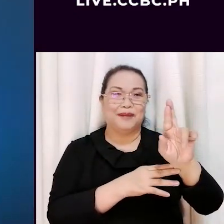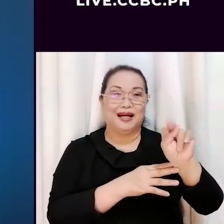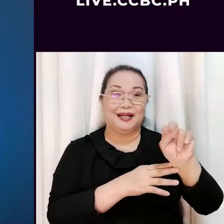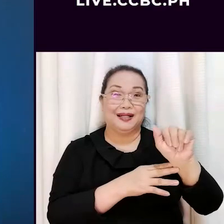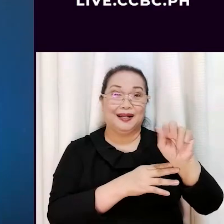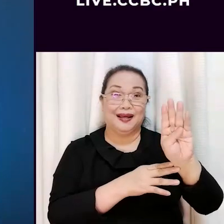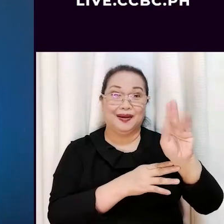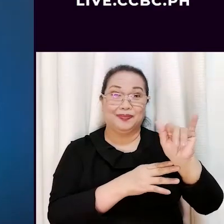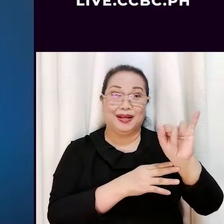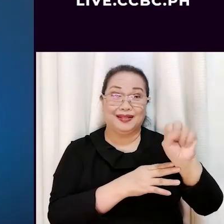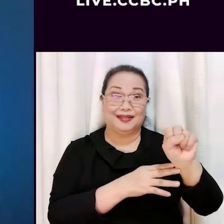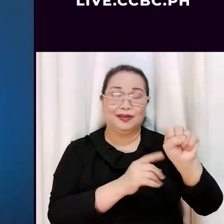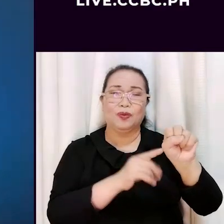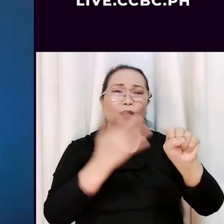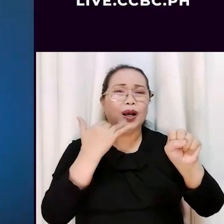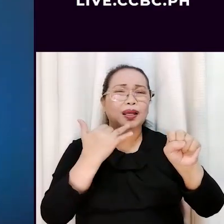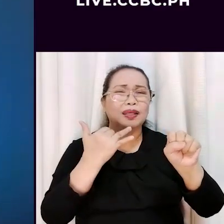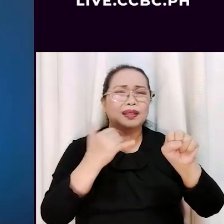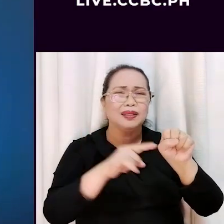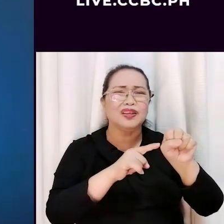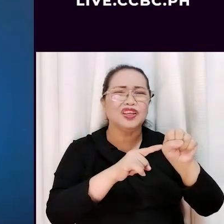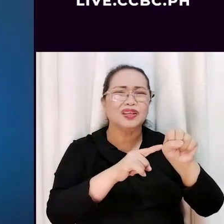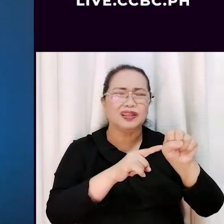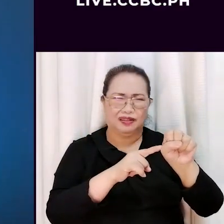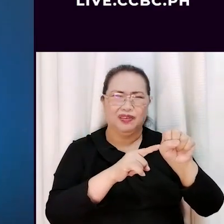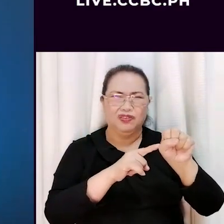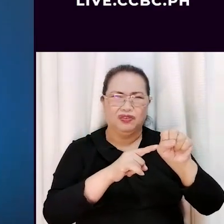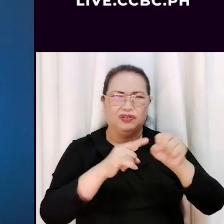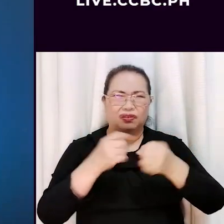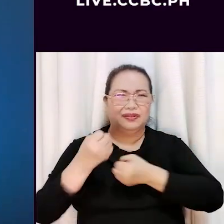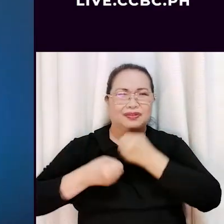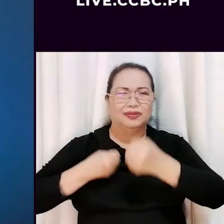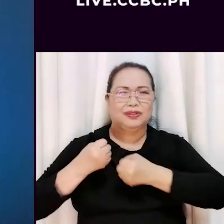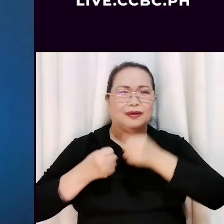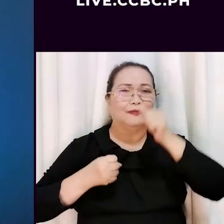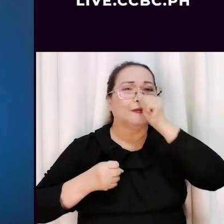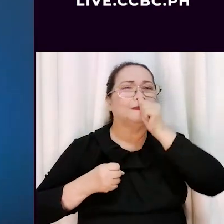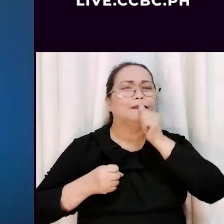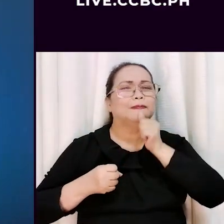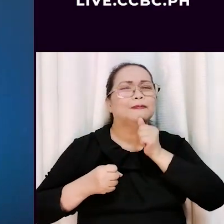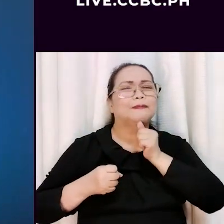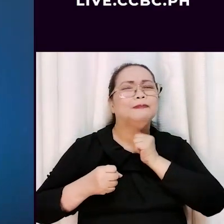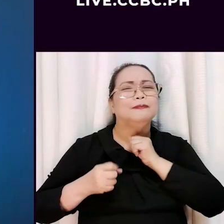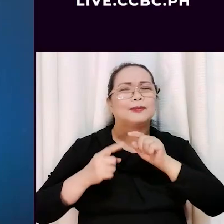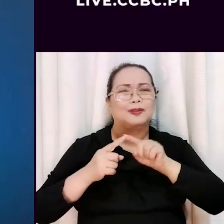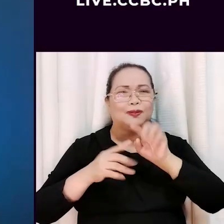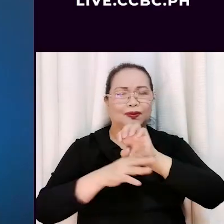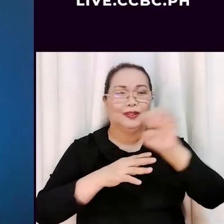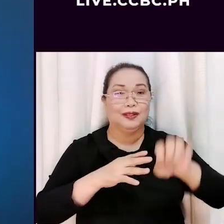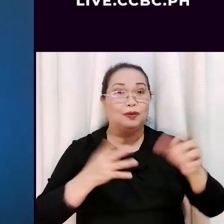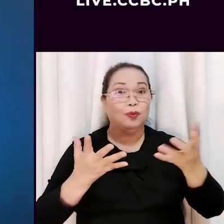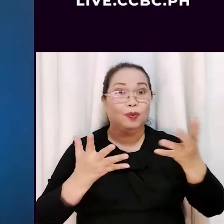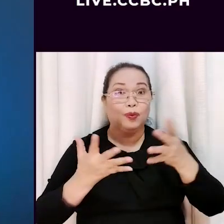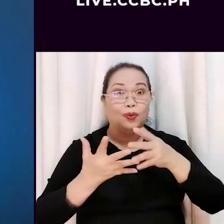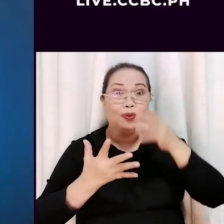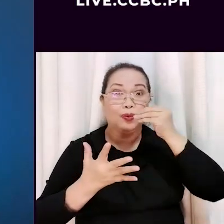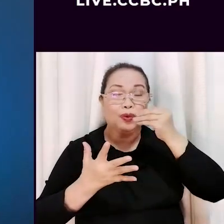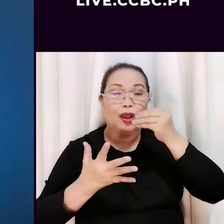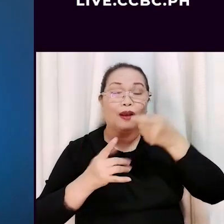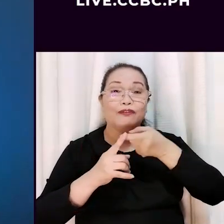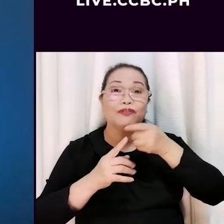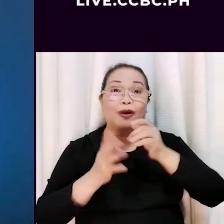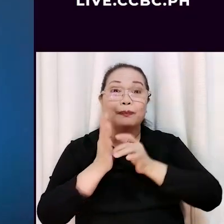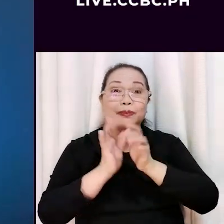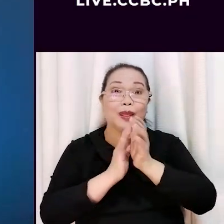Barnabas? Well, from Barnabas, we learn affliction brings about enduring to the end. Where do we learn that? From the book of Hebrews.